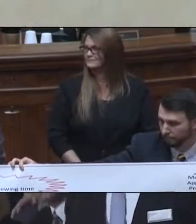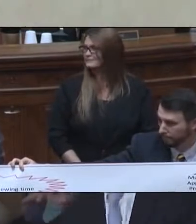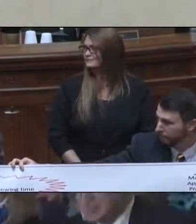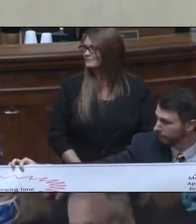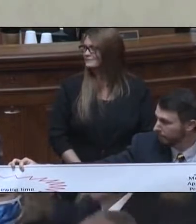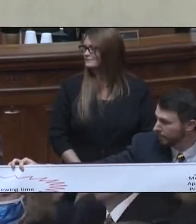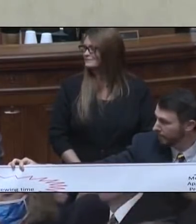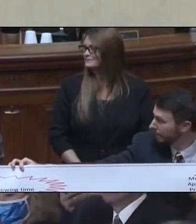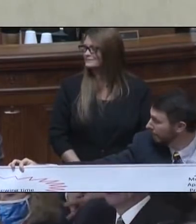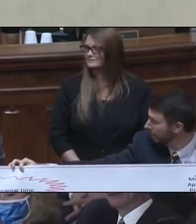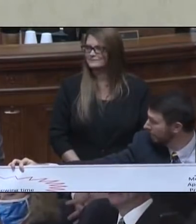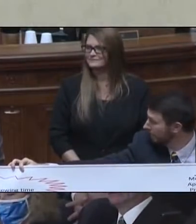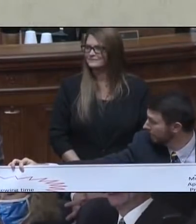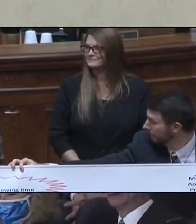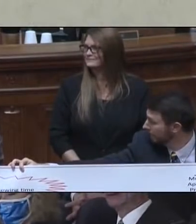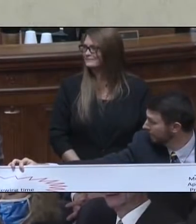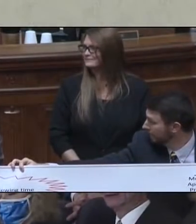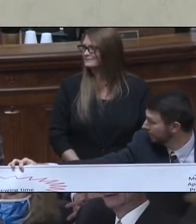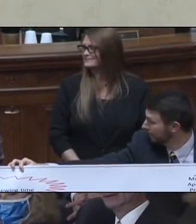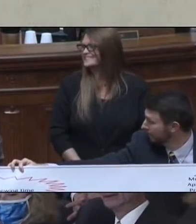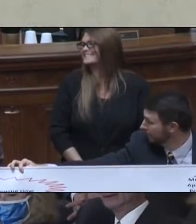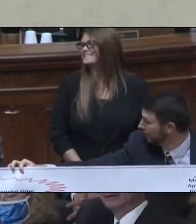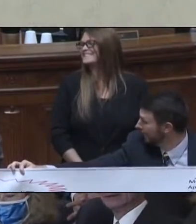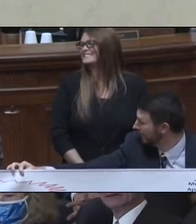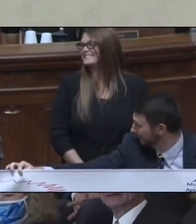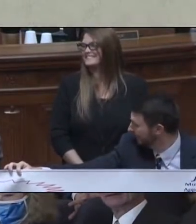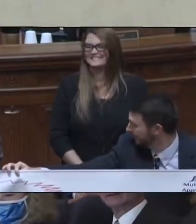All right, y'all don't need to just stand there and get your pictures taken all night.